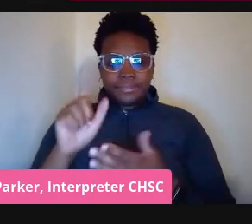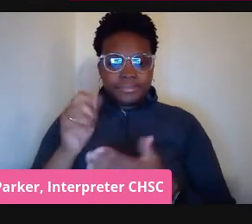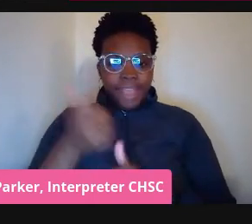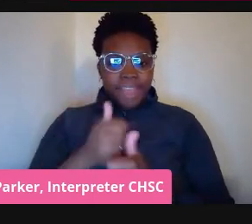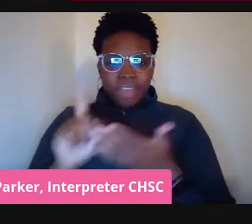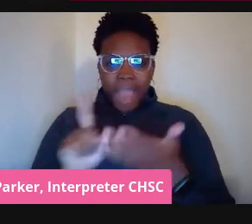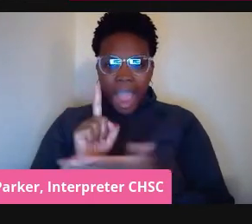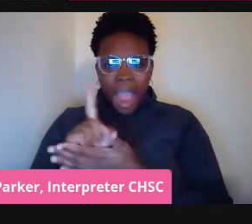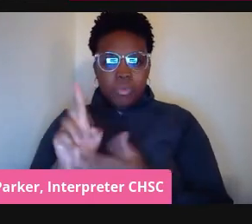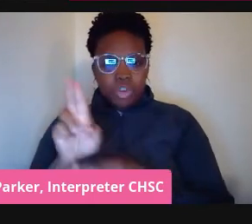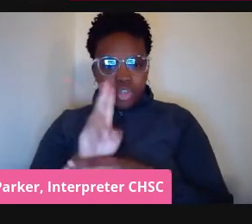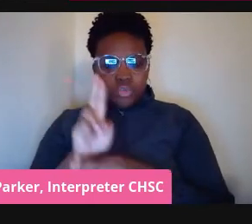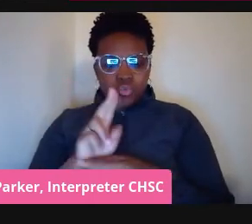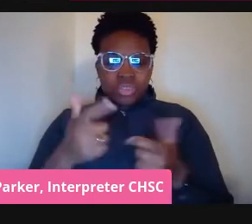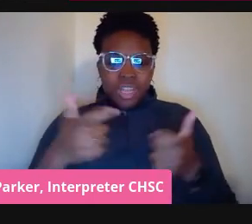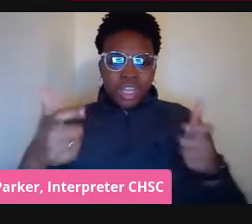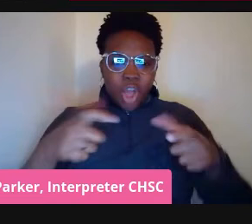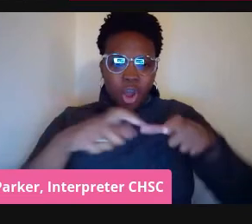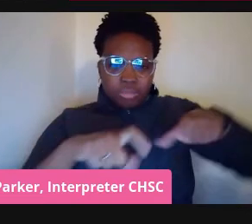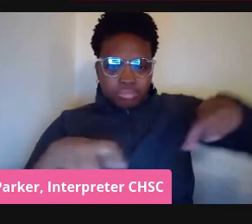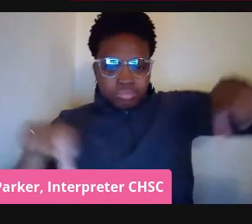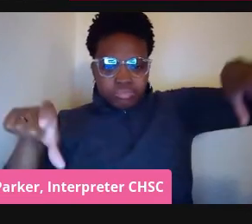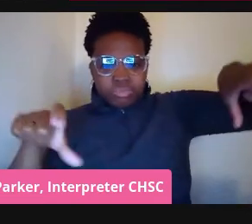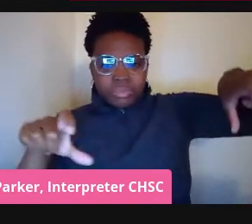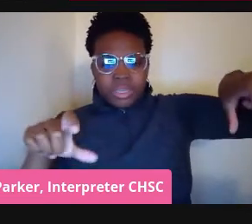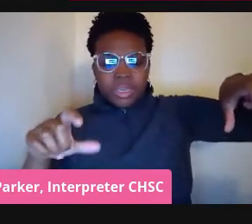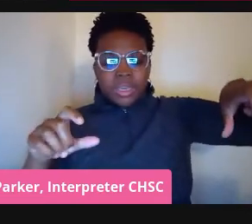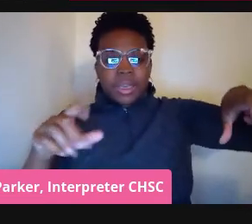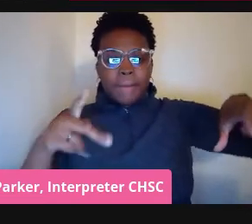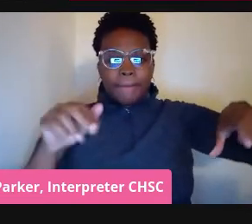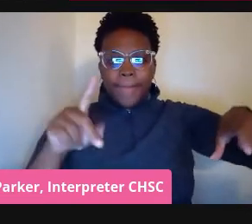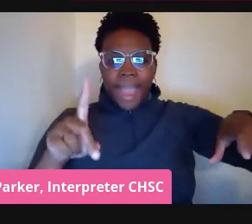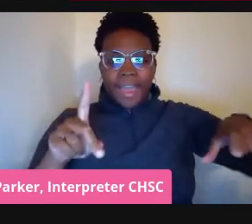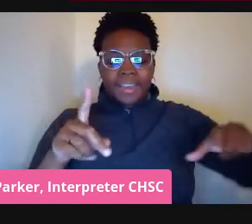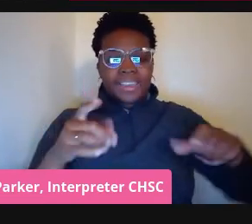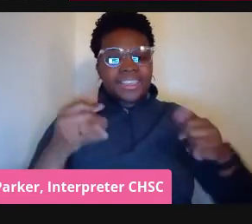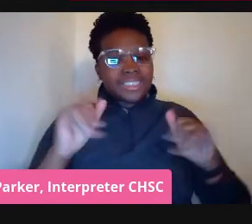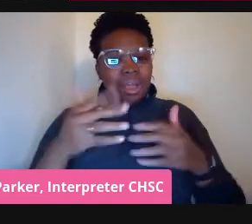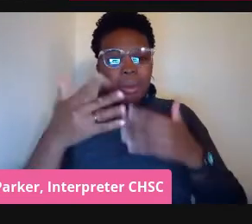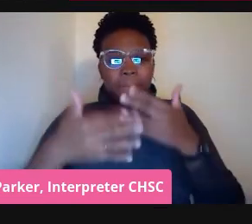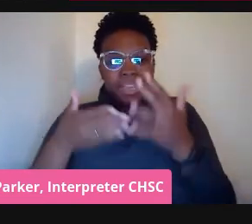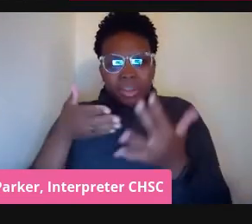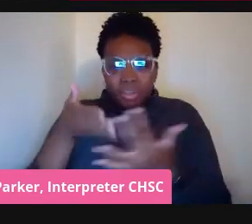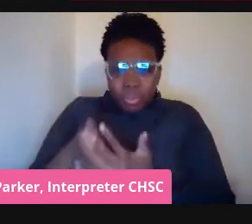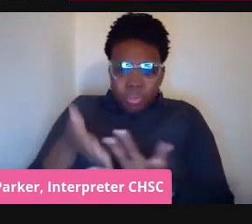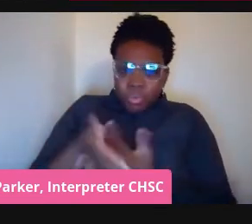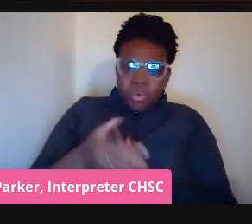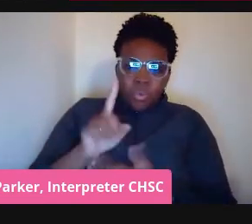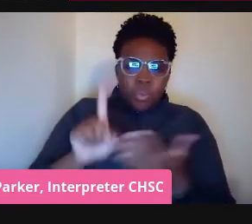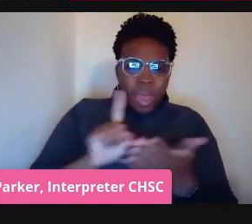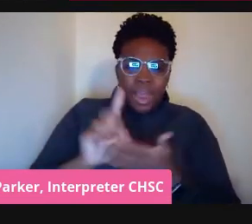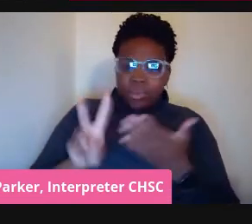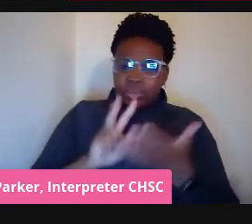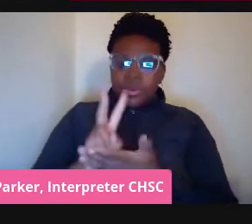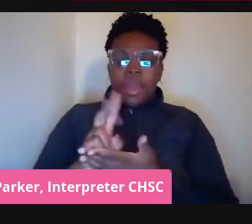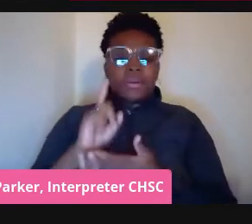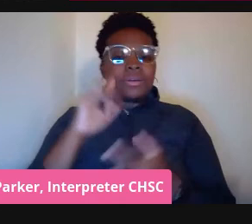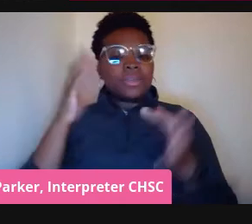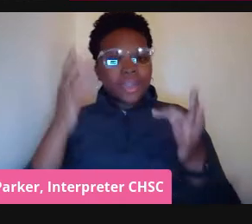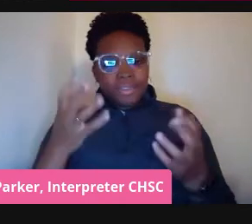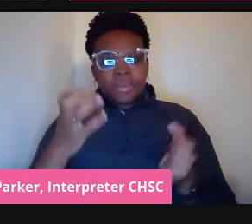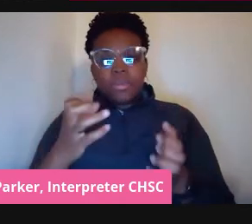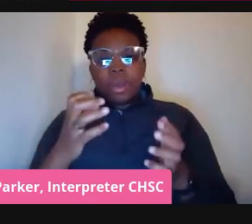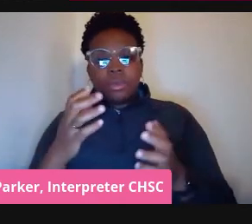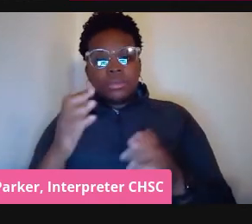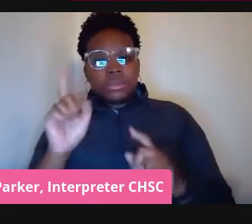might be using one of the larger maxi pads on the market and you're soaking through it in an hour or 2 hours, you definitely want to go